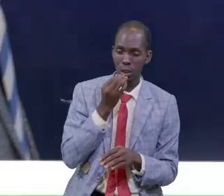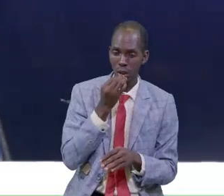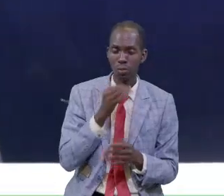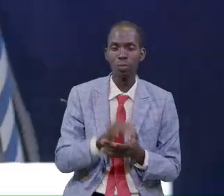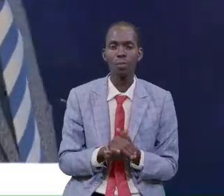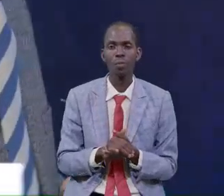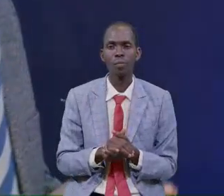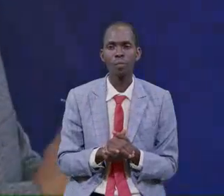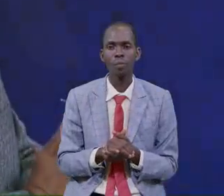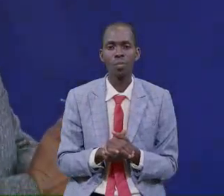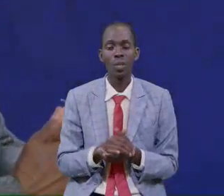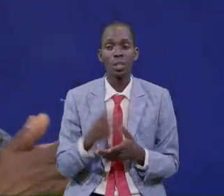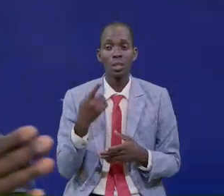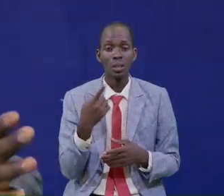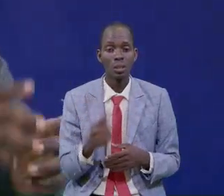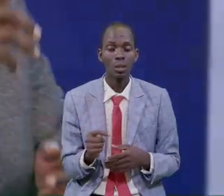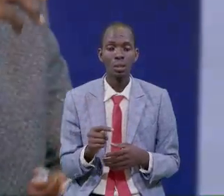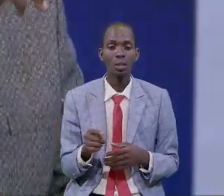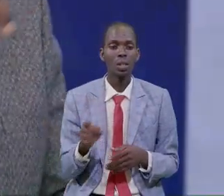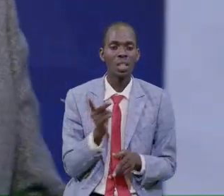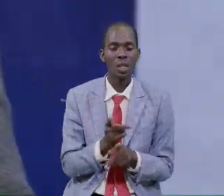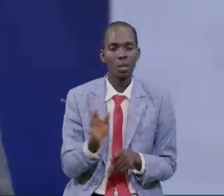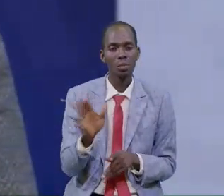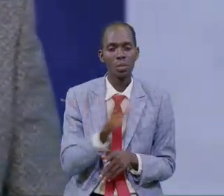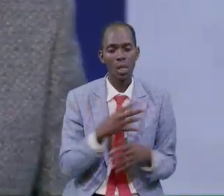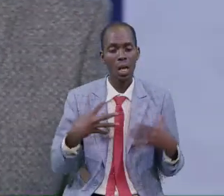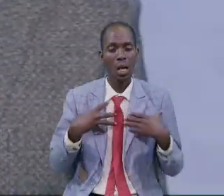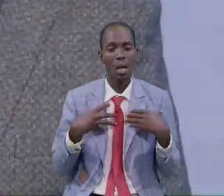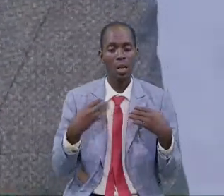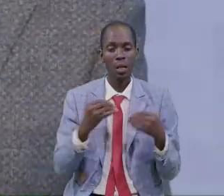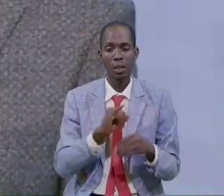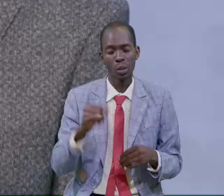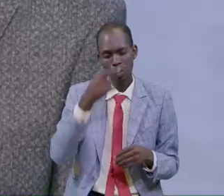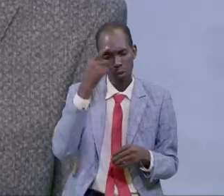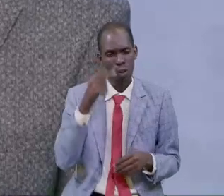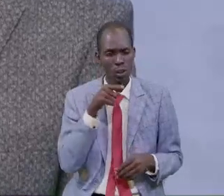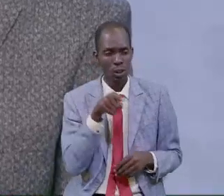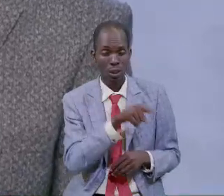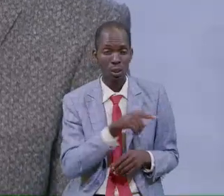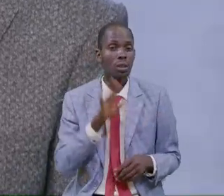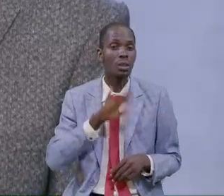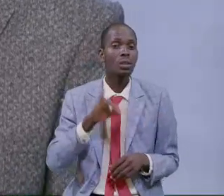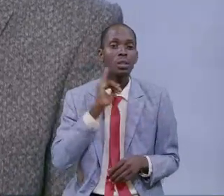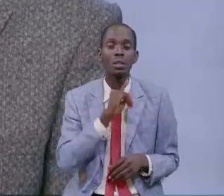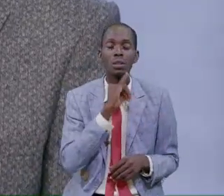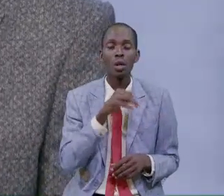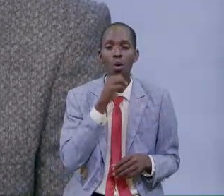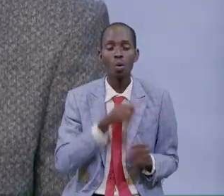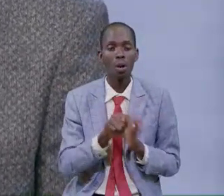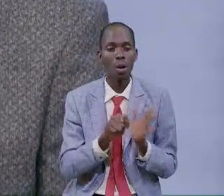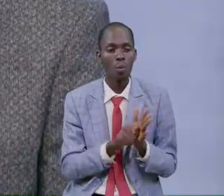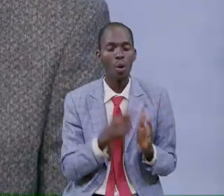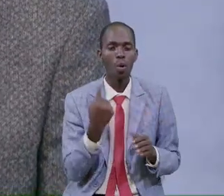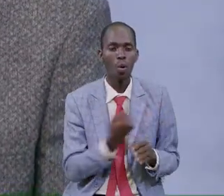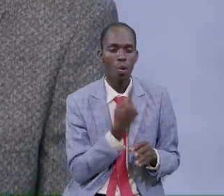their healing because they hearkened to the word of God, and they kept a good